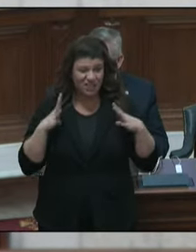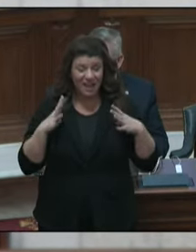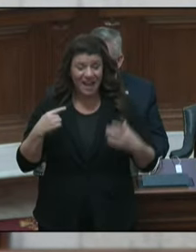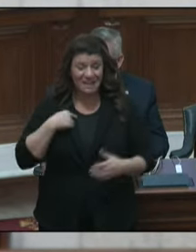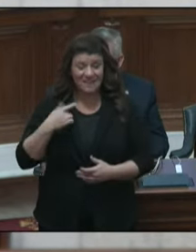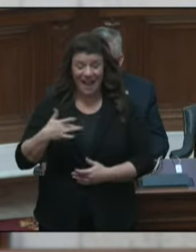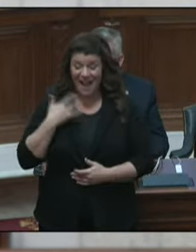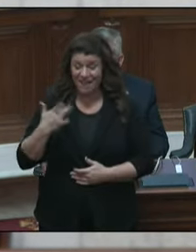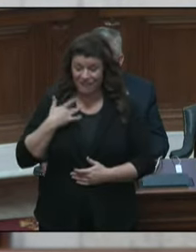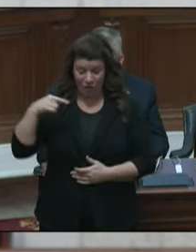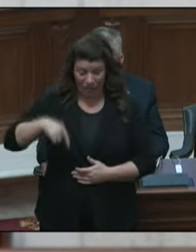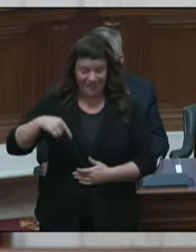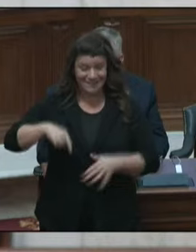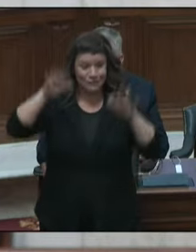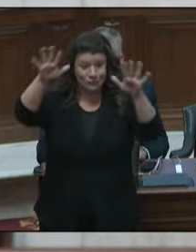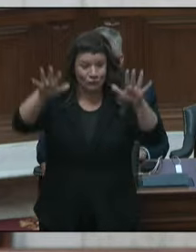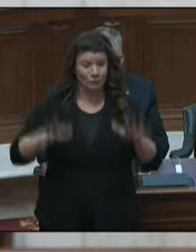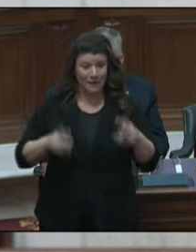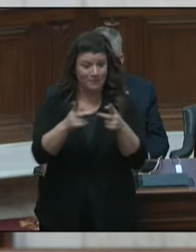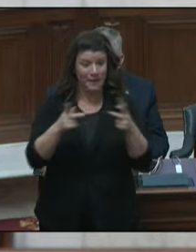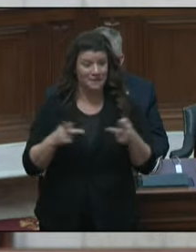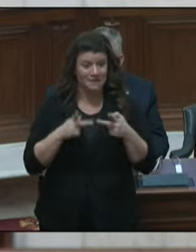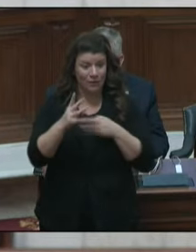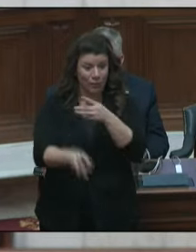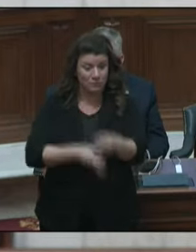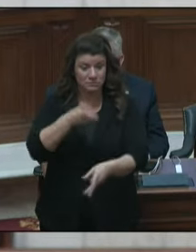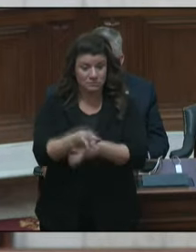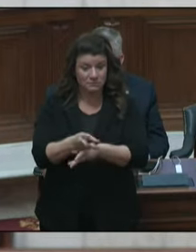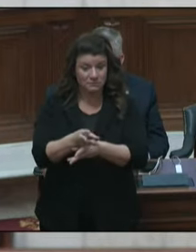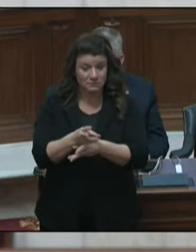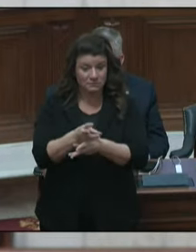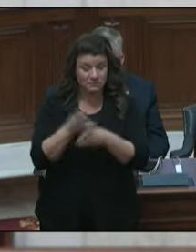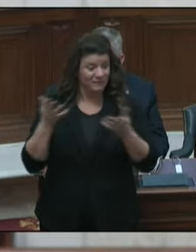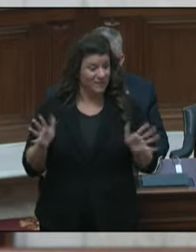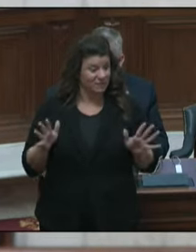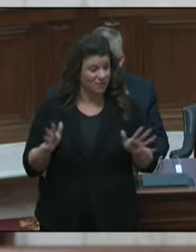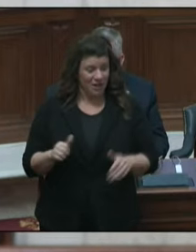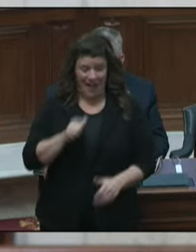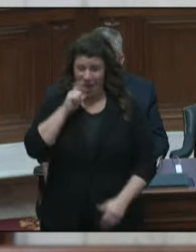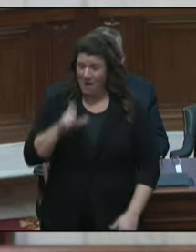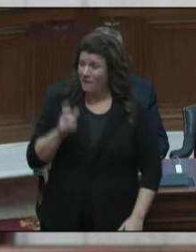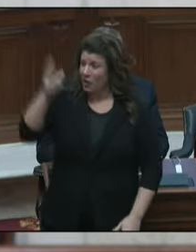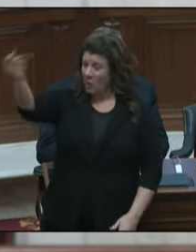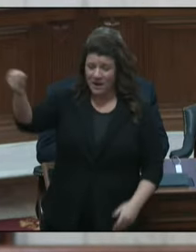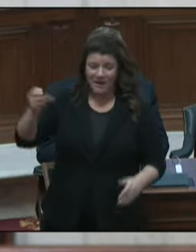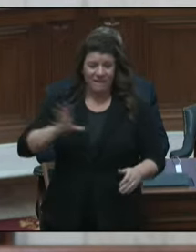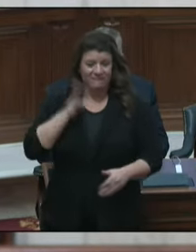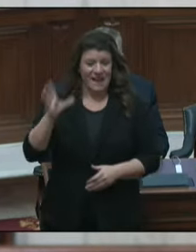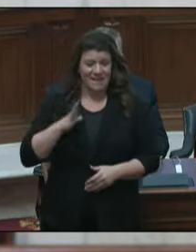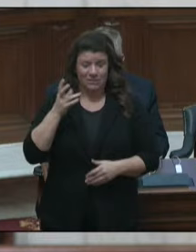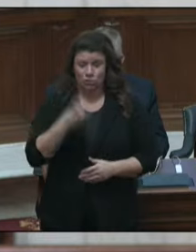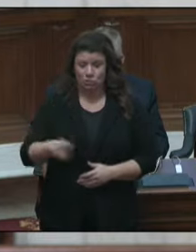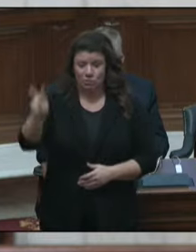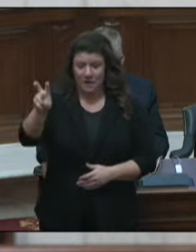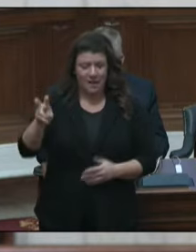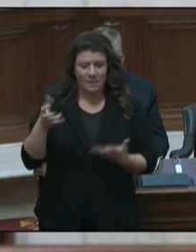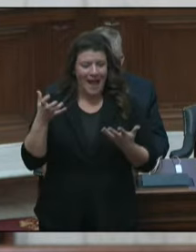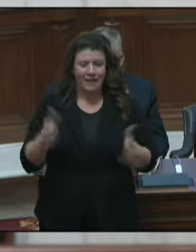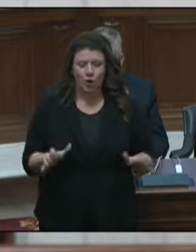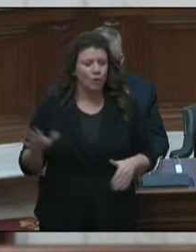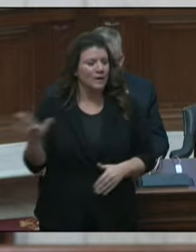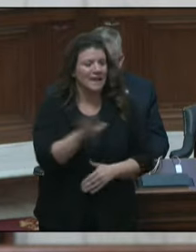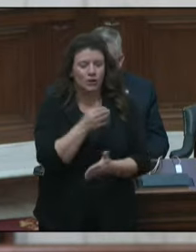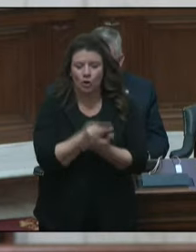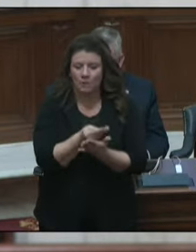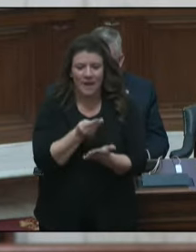we live in the greatest place on the planet. That's all there is to it. You don't have to send me on any trips. I don't need your dollars. I